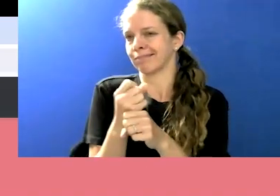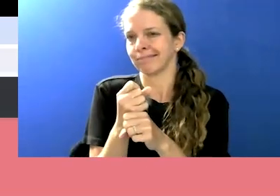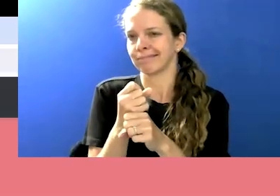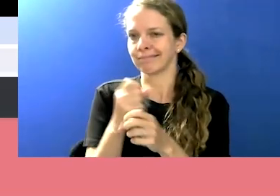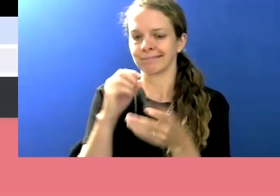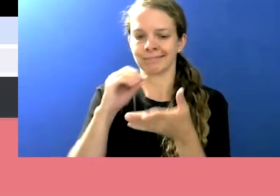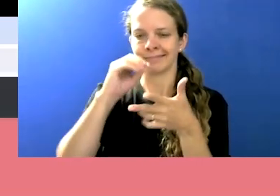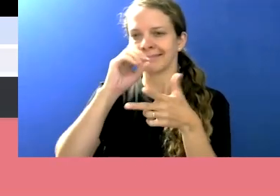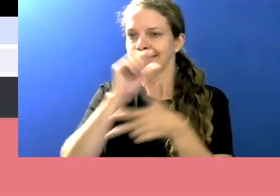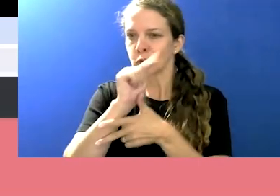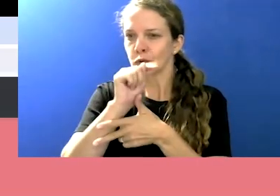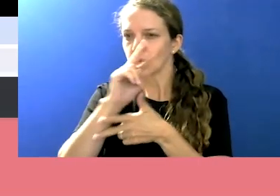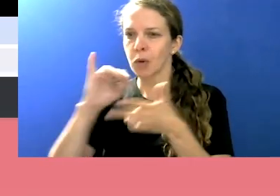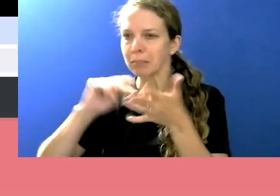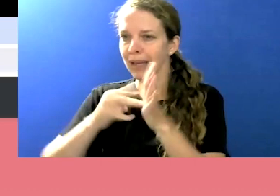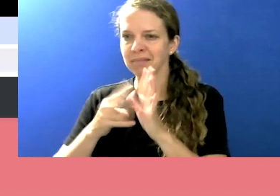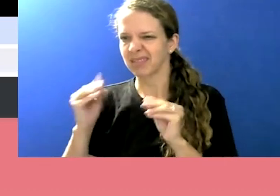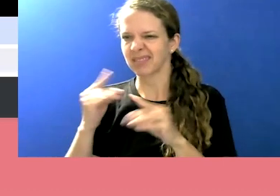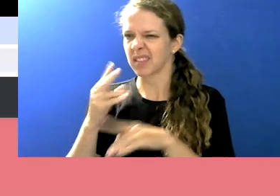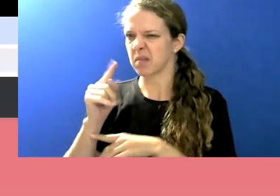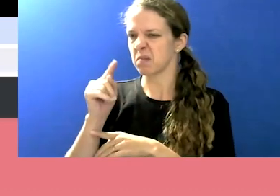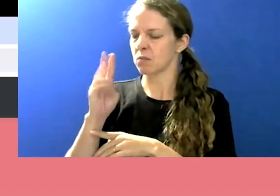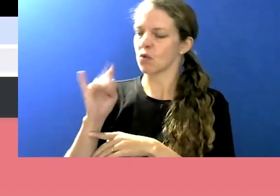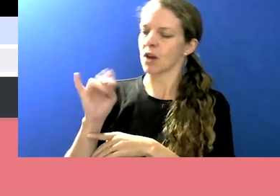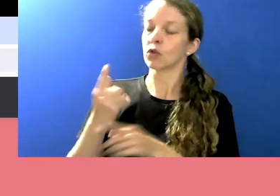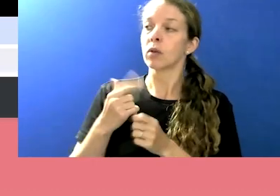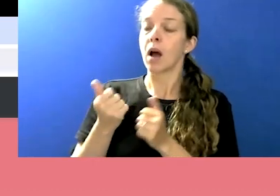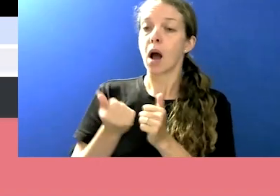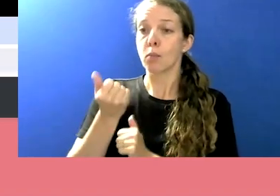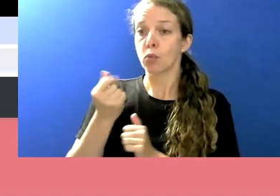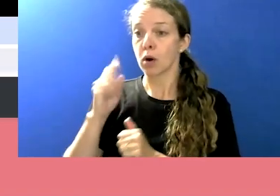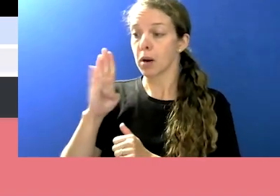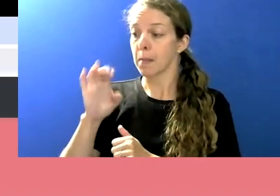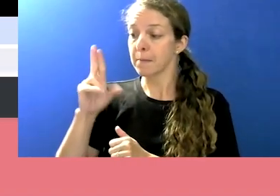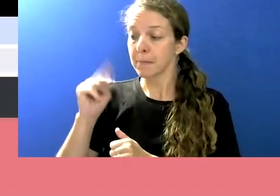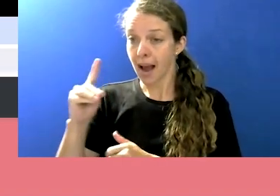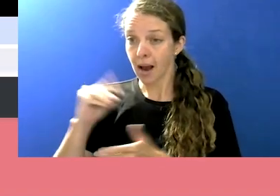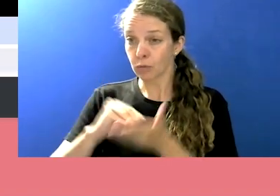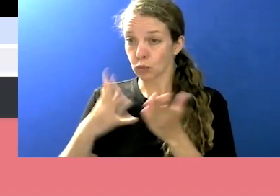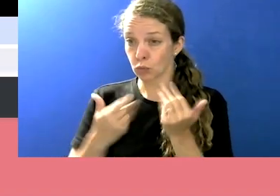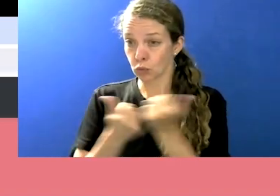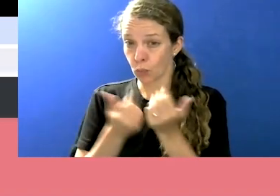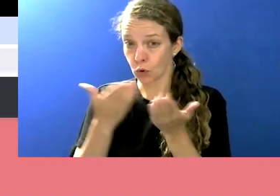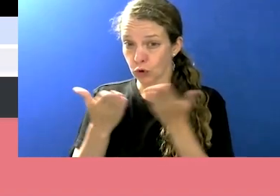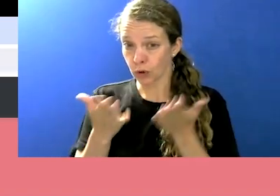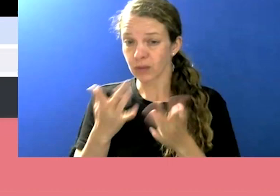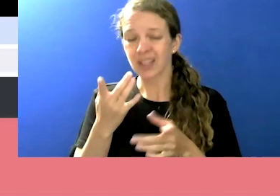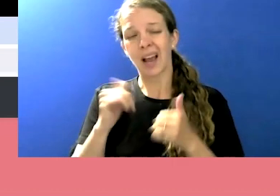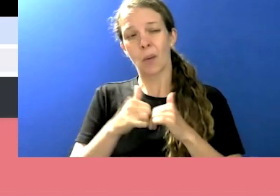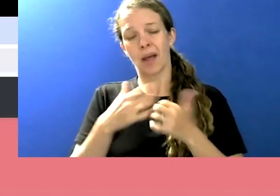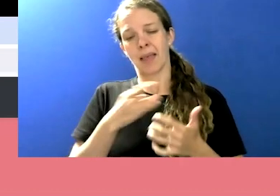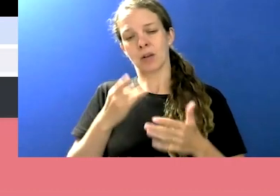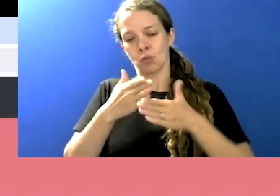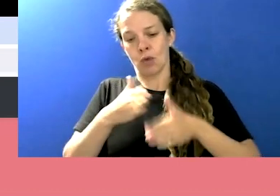branches. We are part of like Upward Bound, Talent Search, and for student support services. The way that I like to kind of break it down to our students